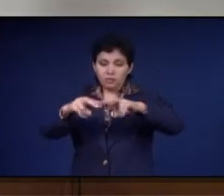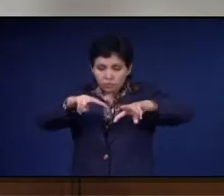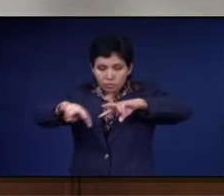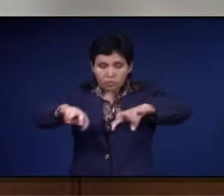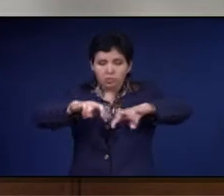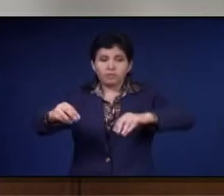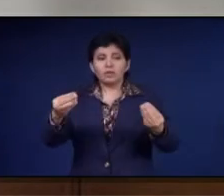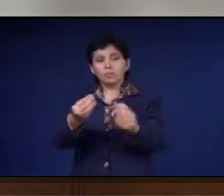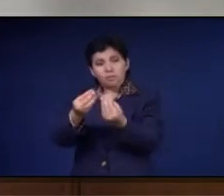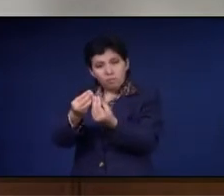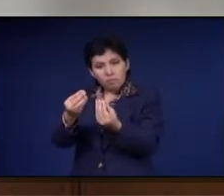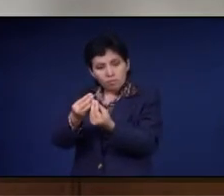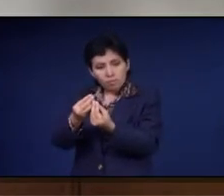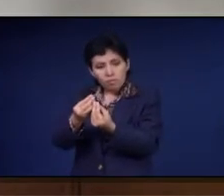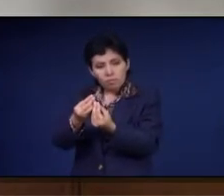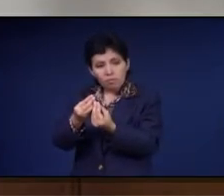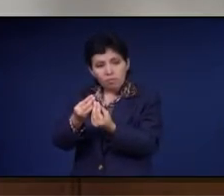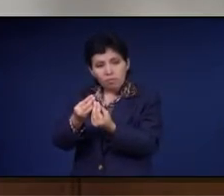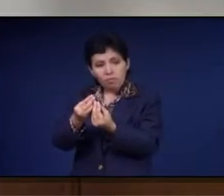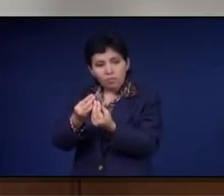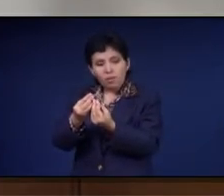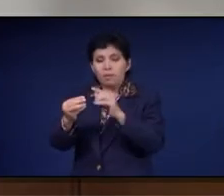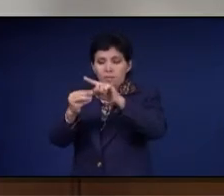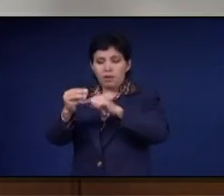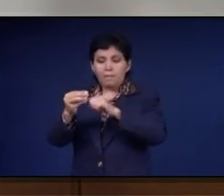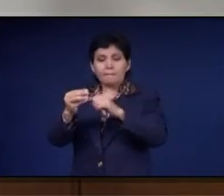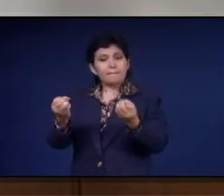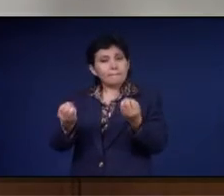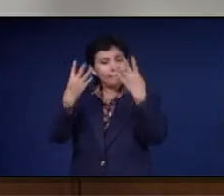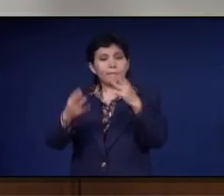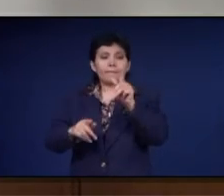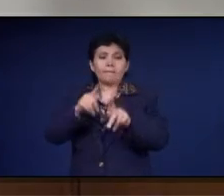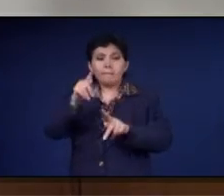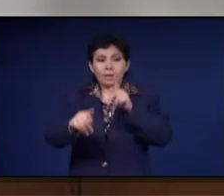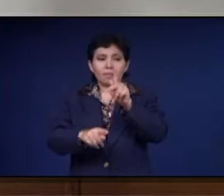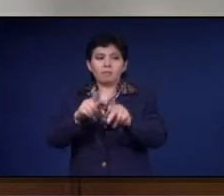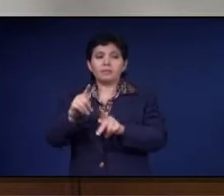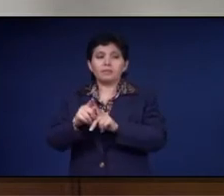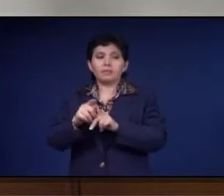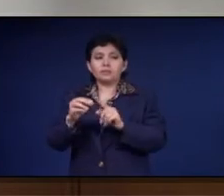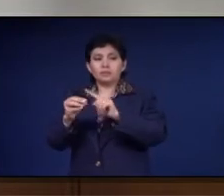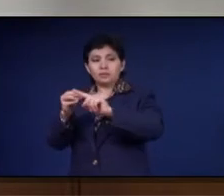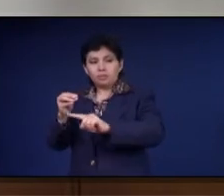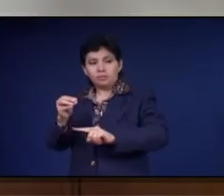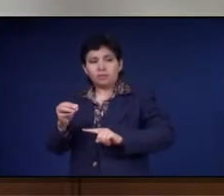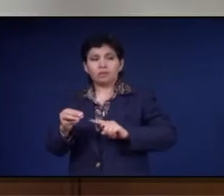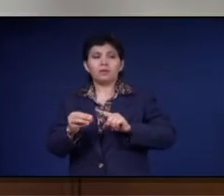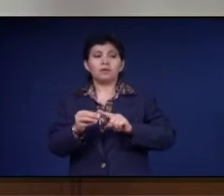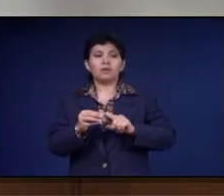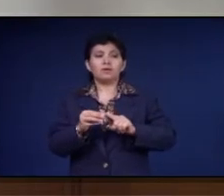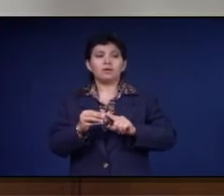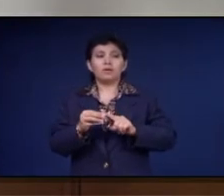more of the common use by many people, which has a lot of flaws.